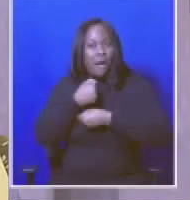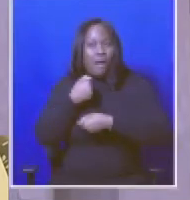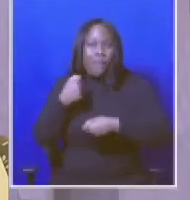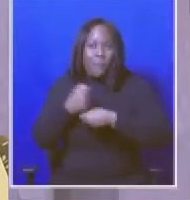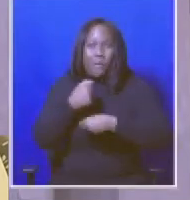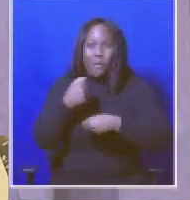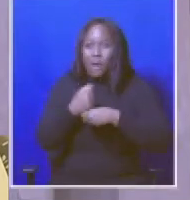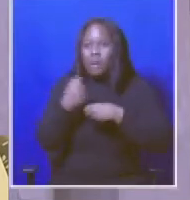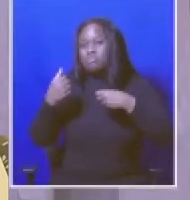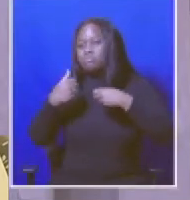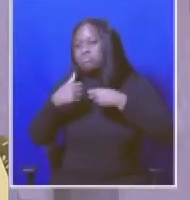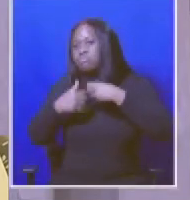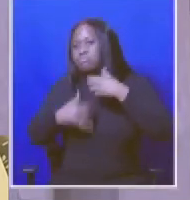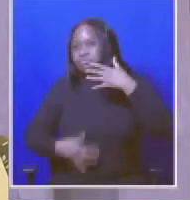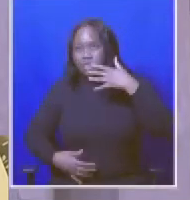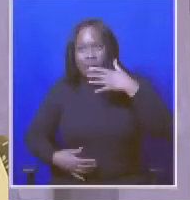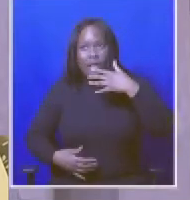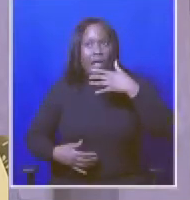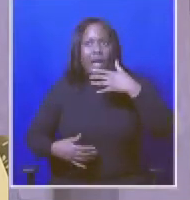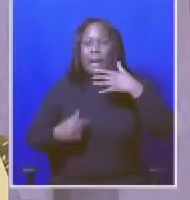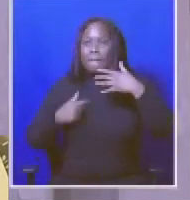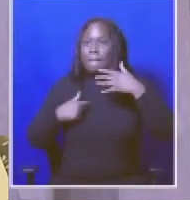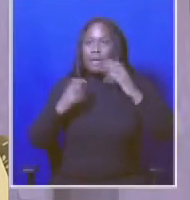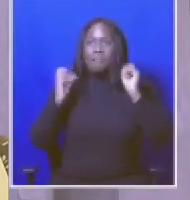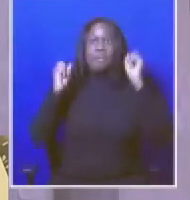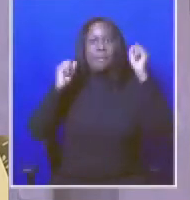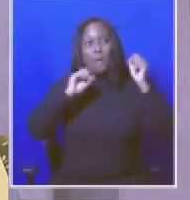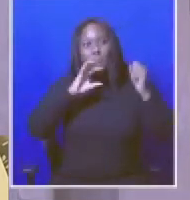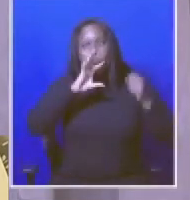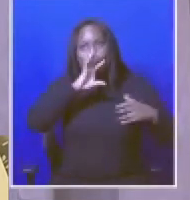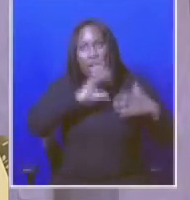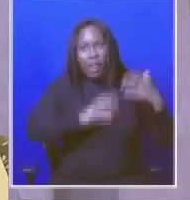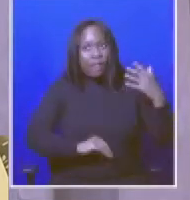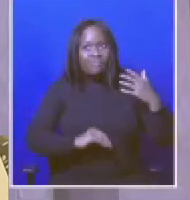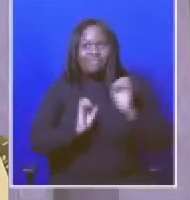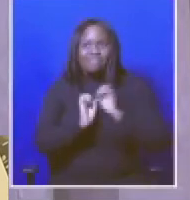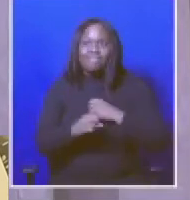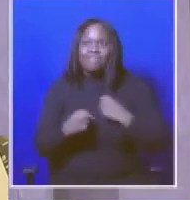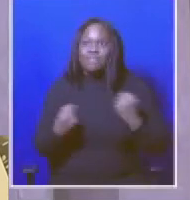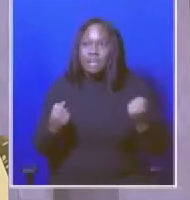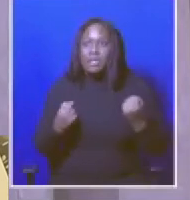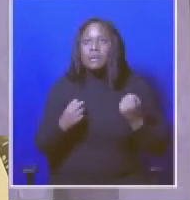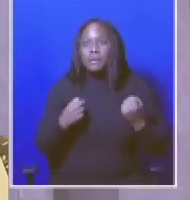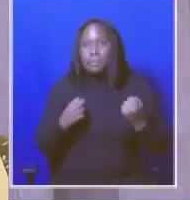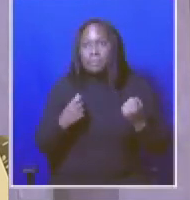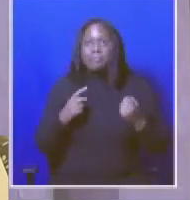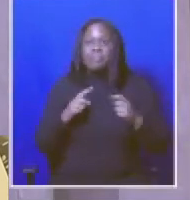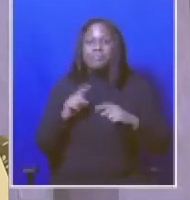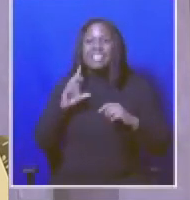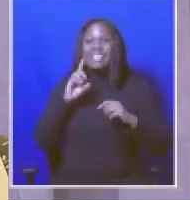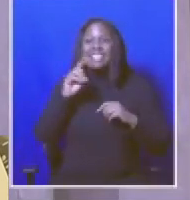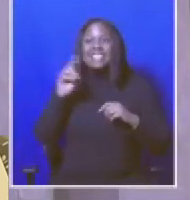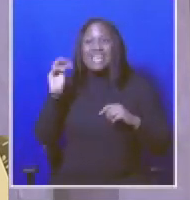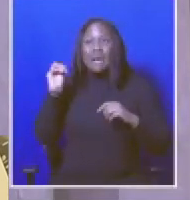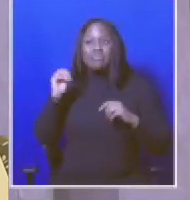can cover just during this question, particularly through the district development model.